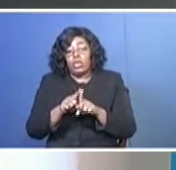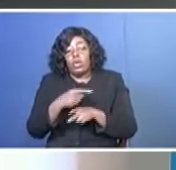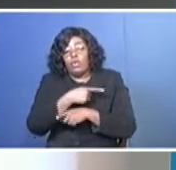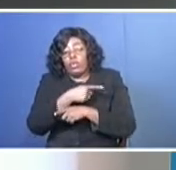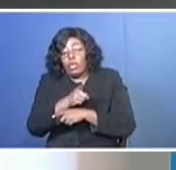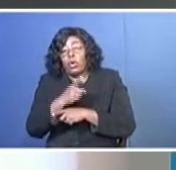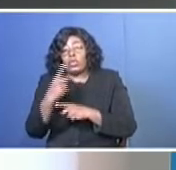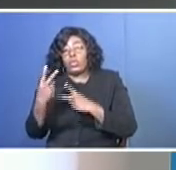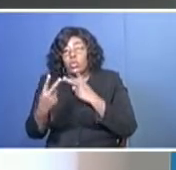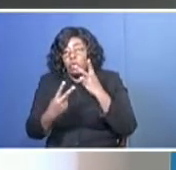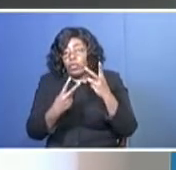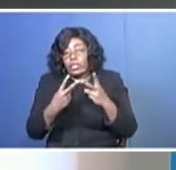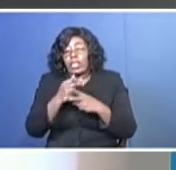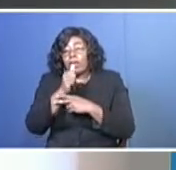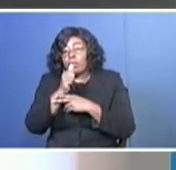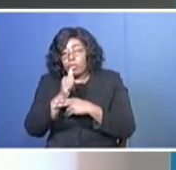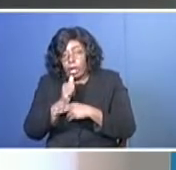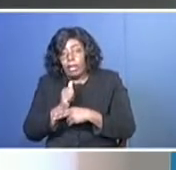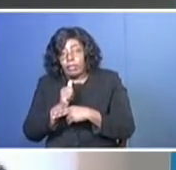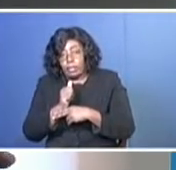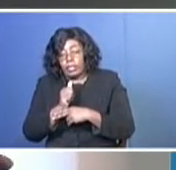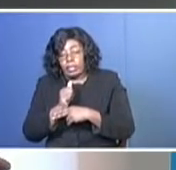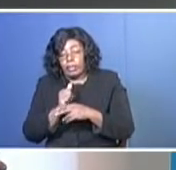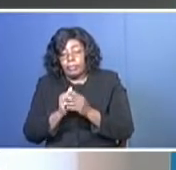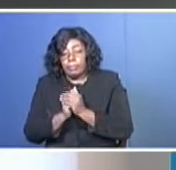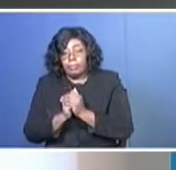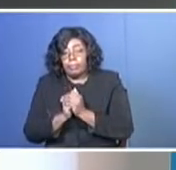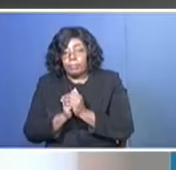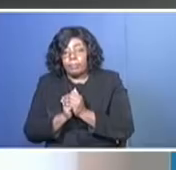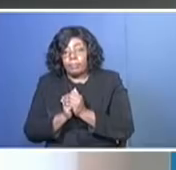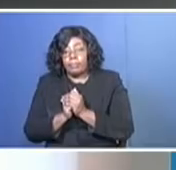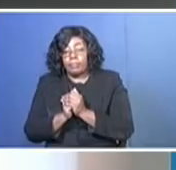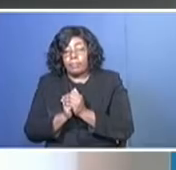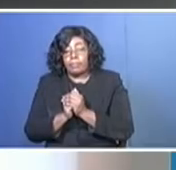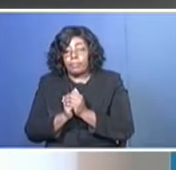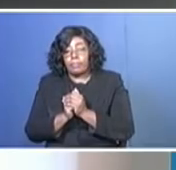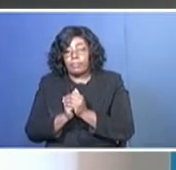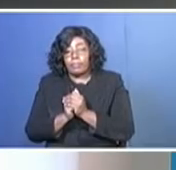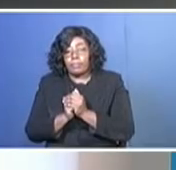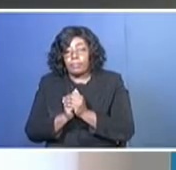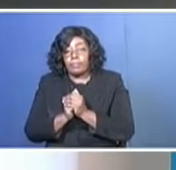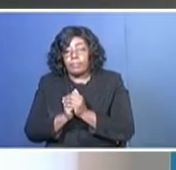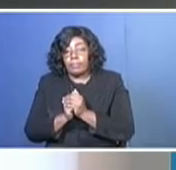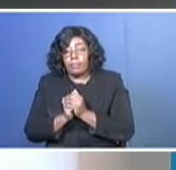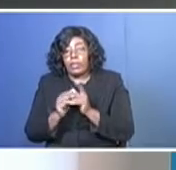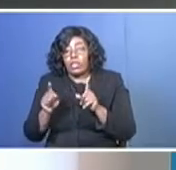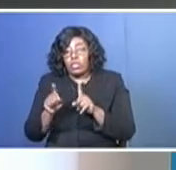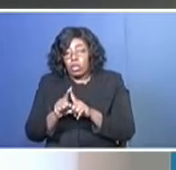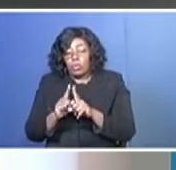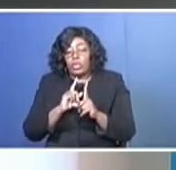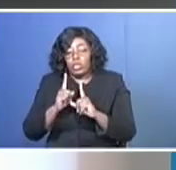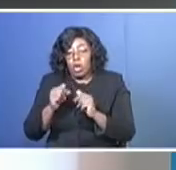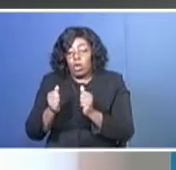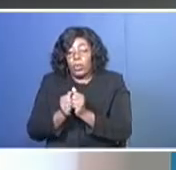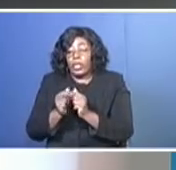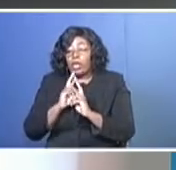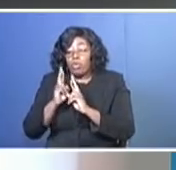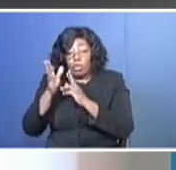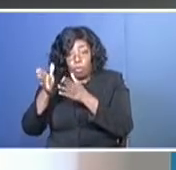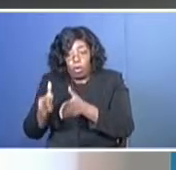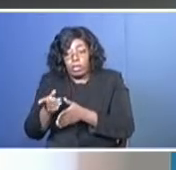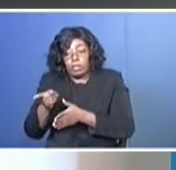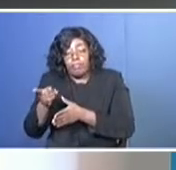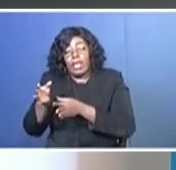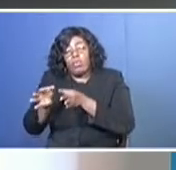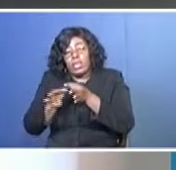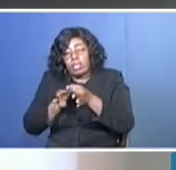with their privacy and confidentiality. All of these are important. And so we spoke to reporters and explained to them